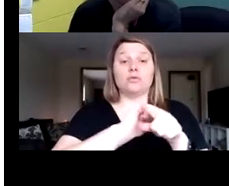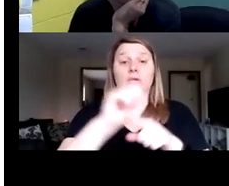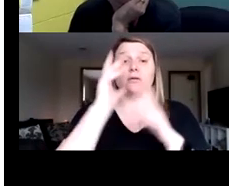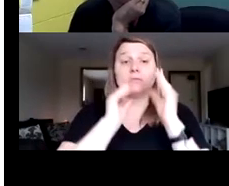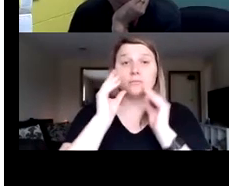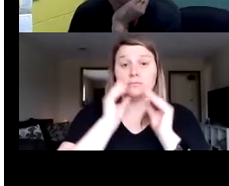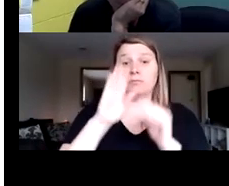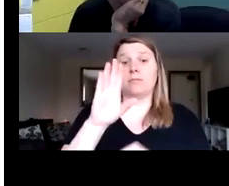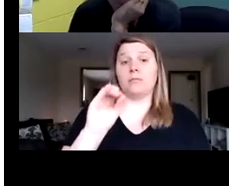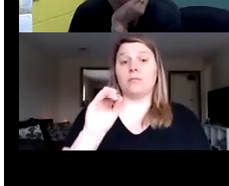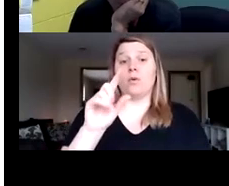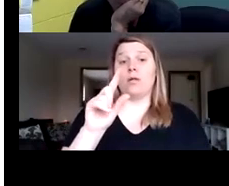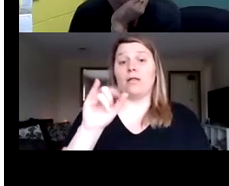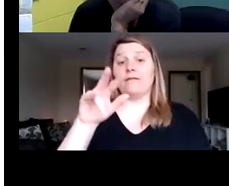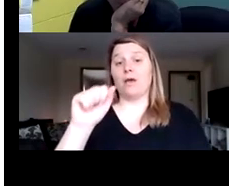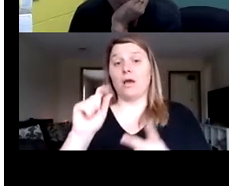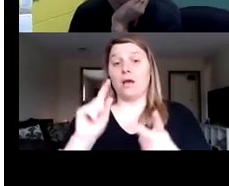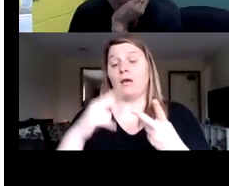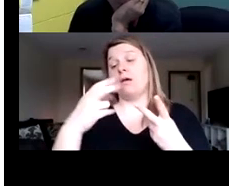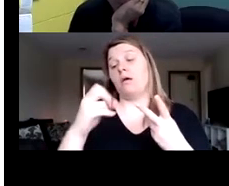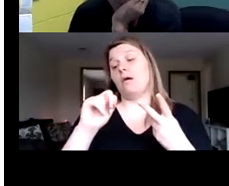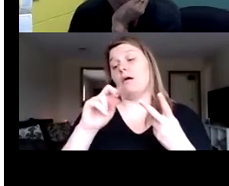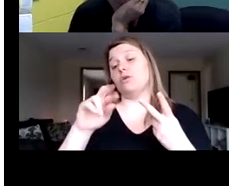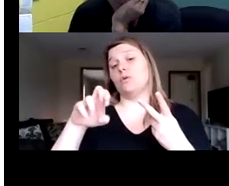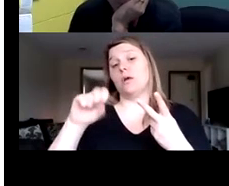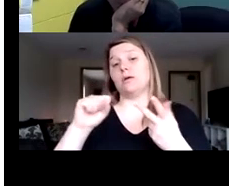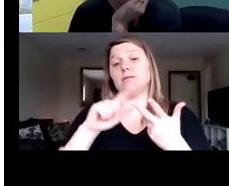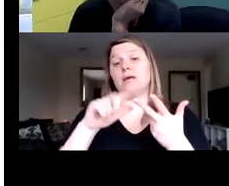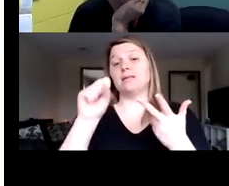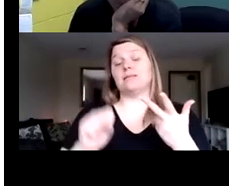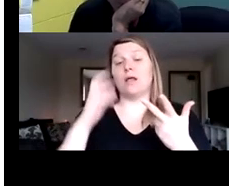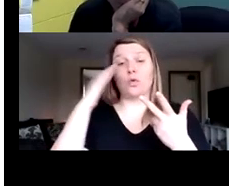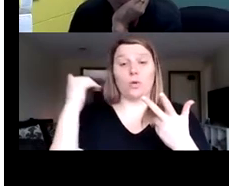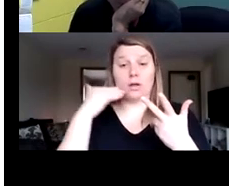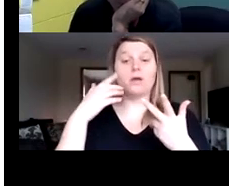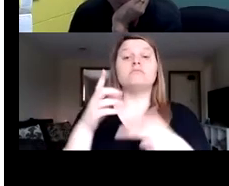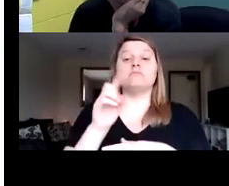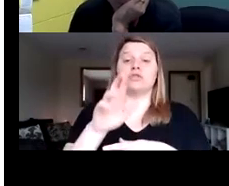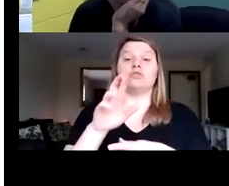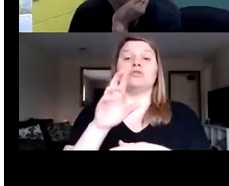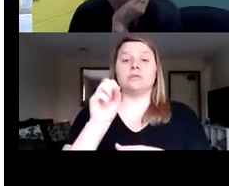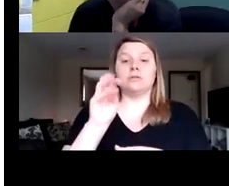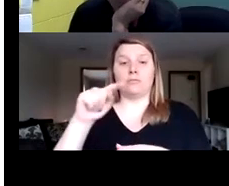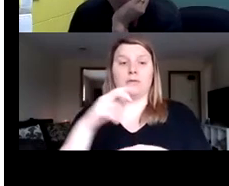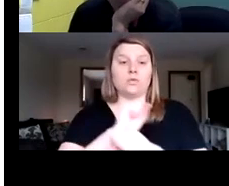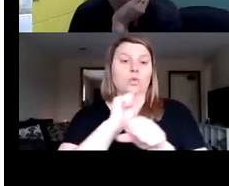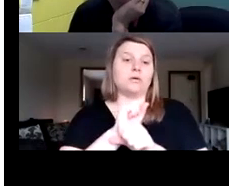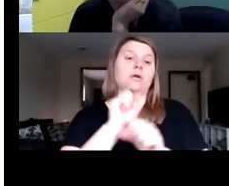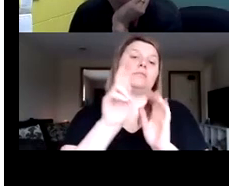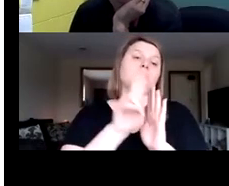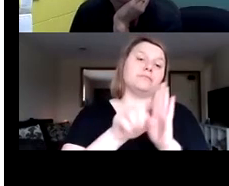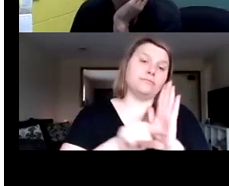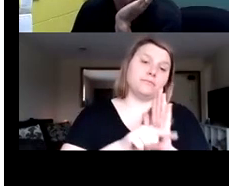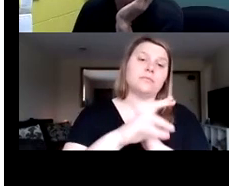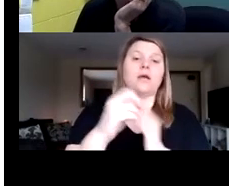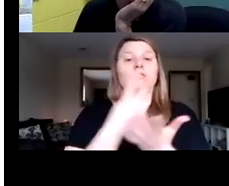Bolivia, Honduras, and South Korea, Dr. Smith has worked on undergraduate and graduate programs in global health, as